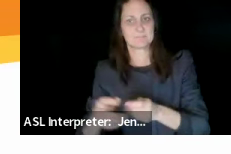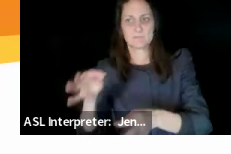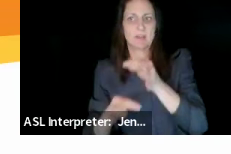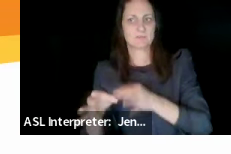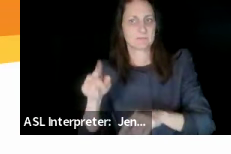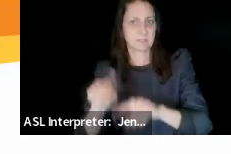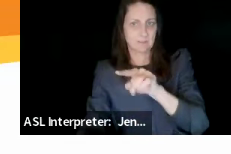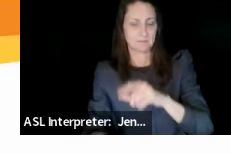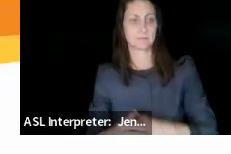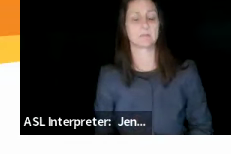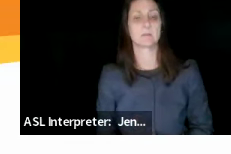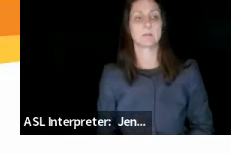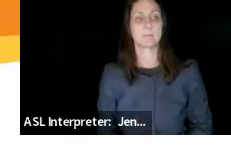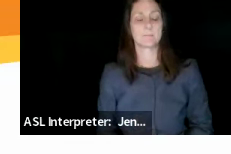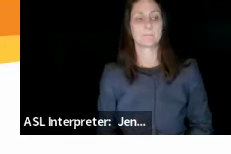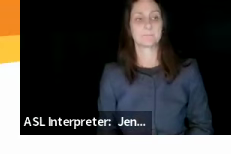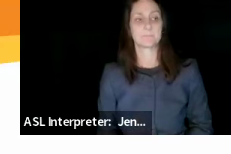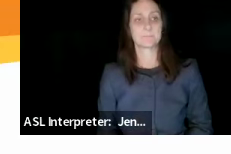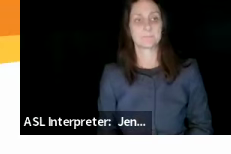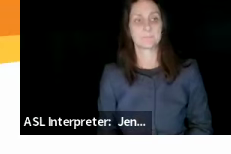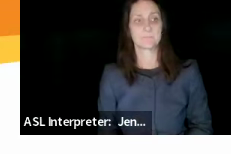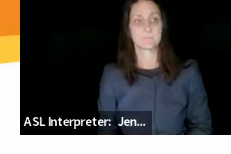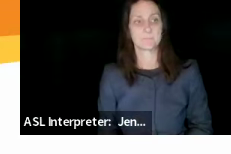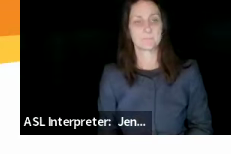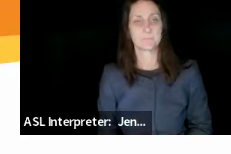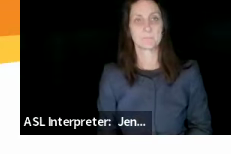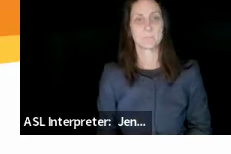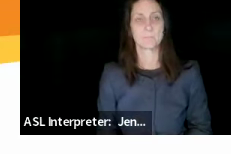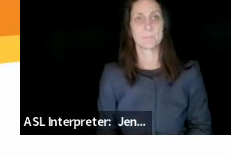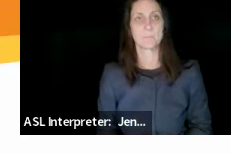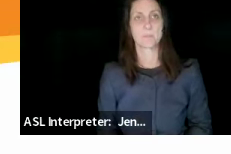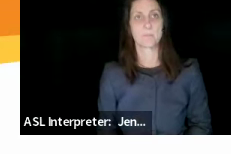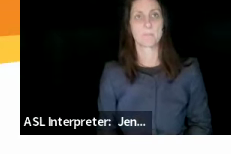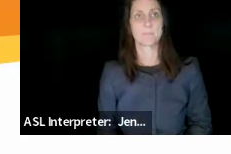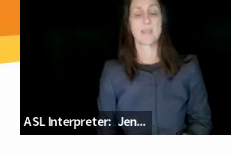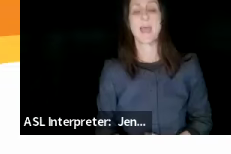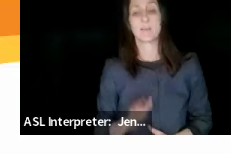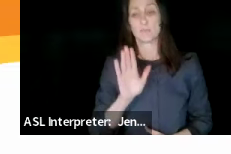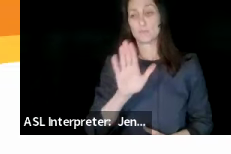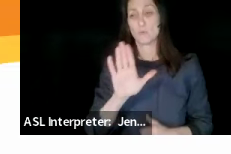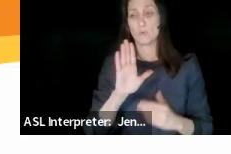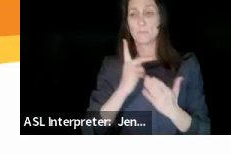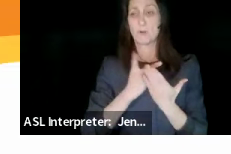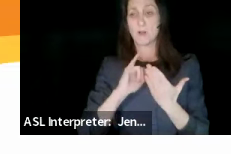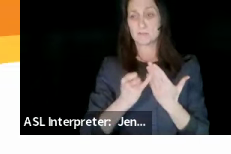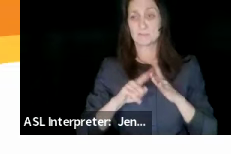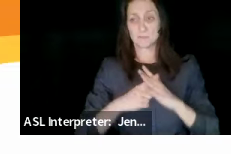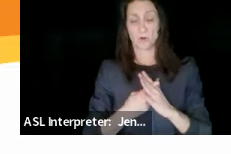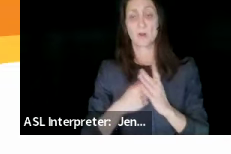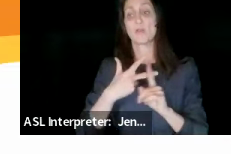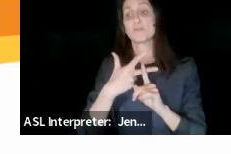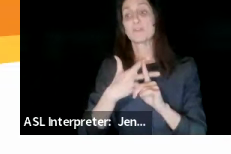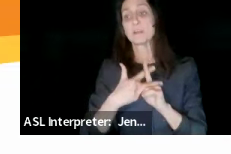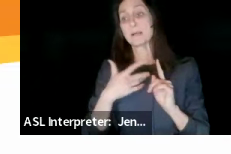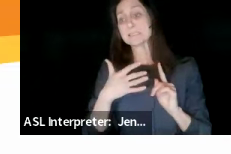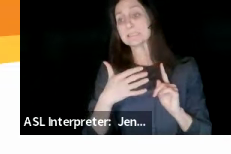that reallocation of awarded funds will be considered until the project has been underway for at least 3 months. And this helps us ensure that